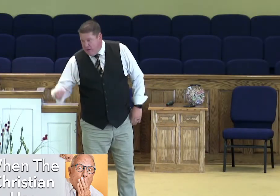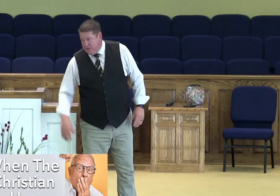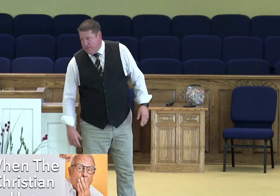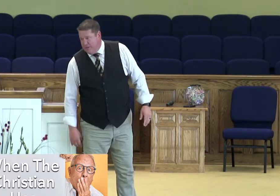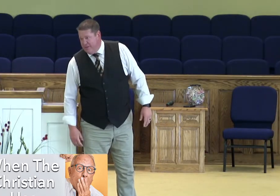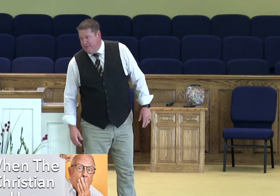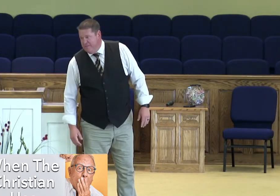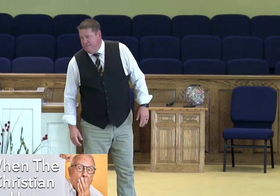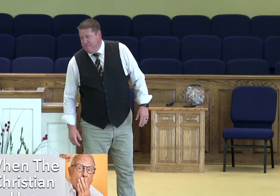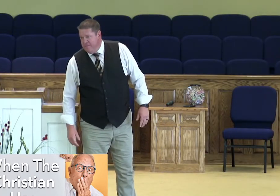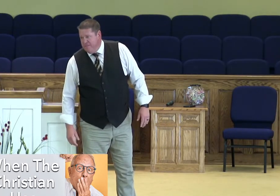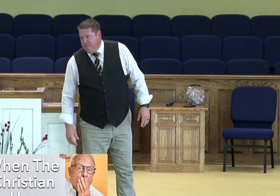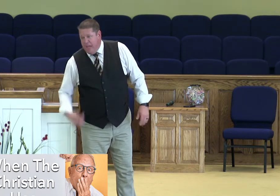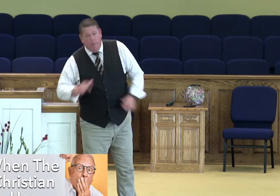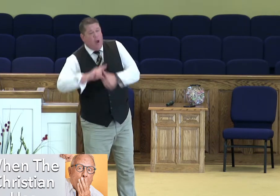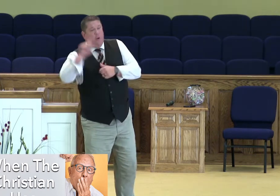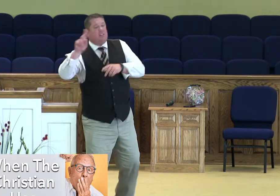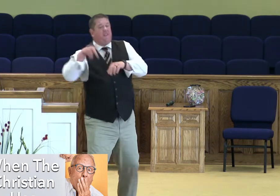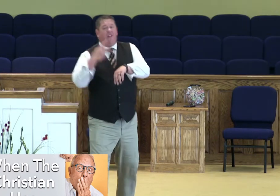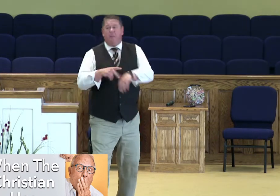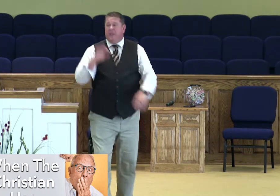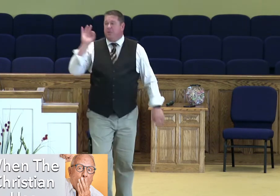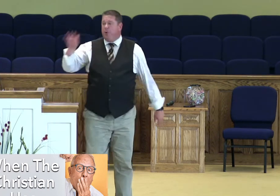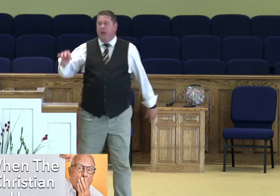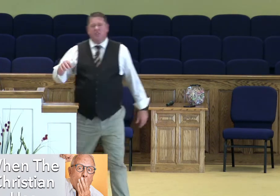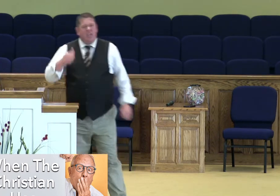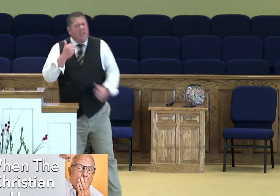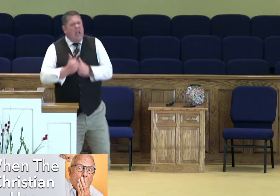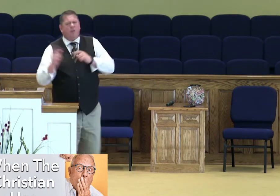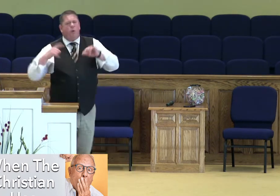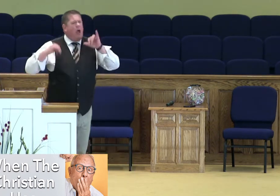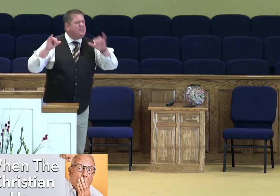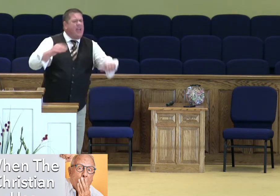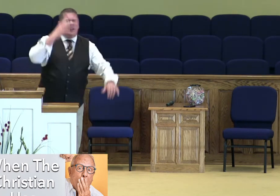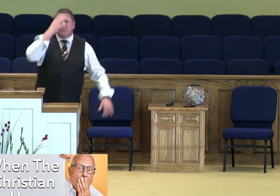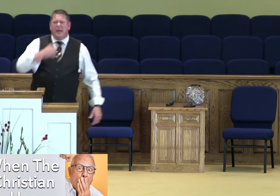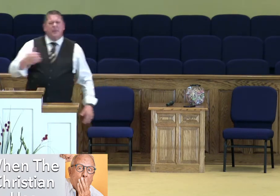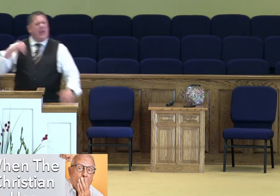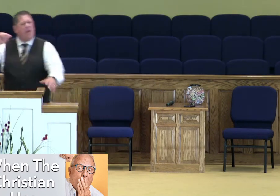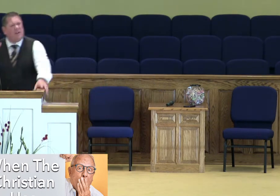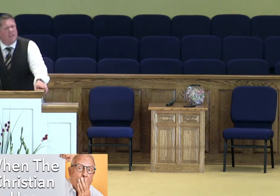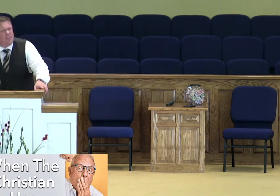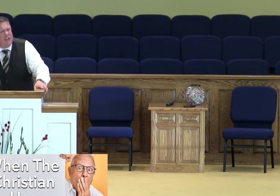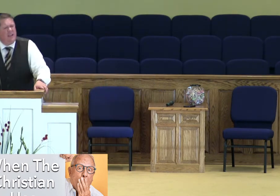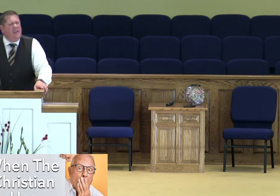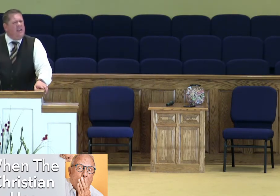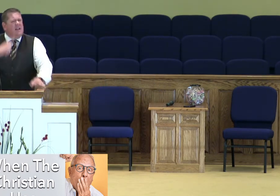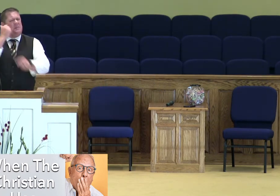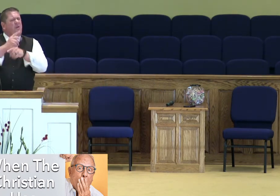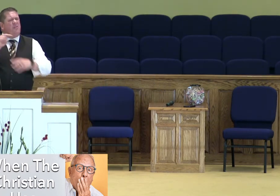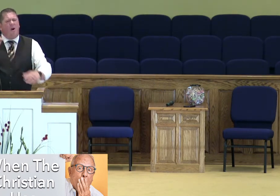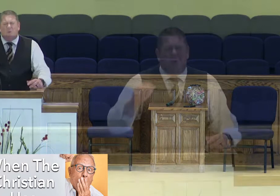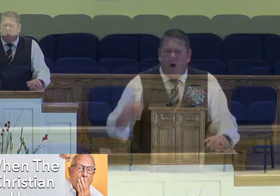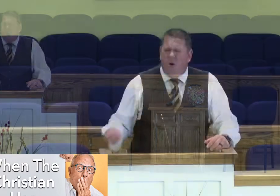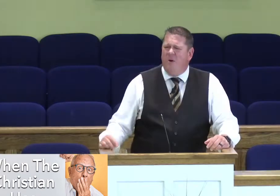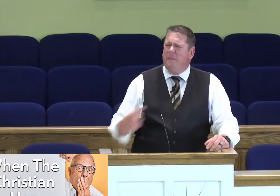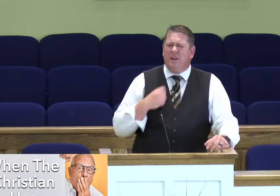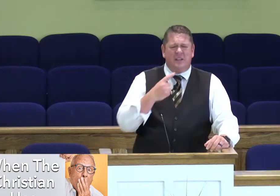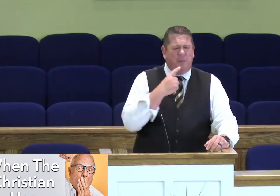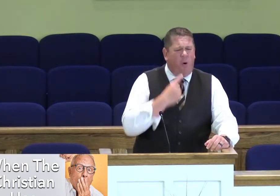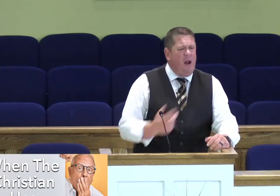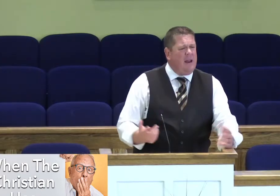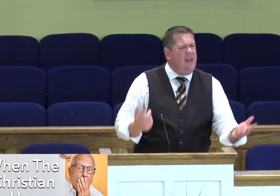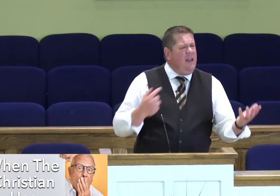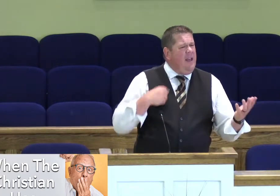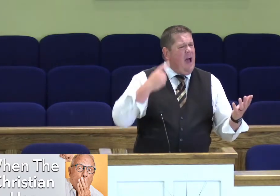without air conditioning? I remember I went to the Philippines to preach. Everywhere I stayed and slept, they had air conditioning. I said, brother, no. I'm a